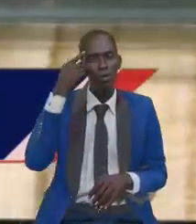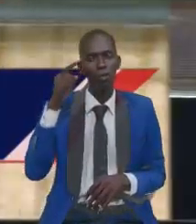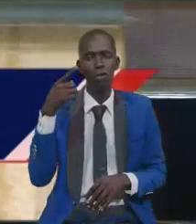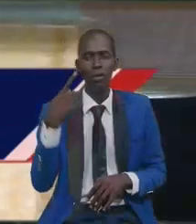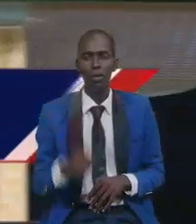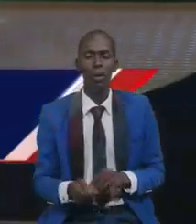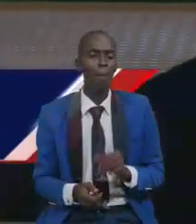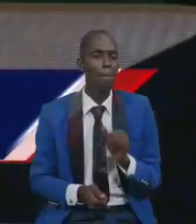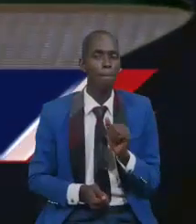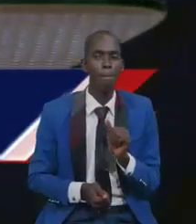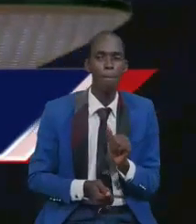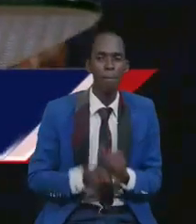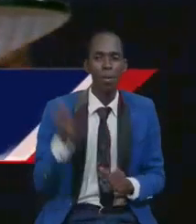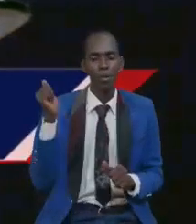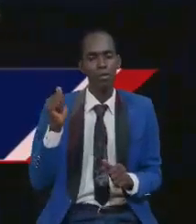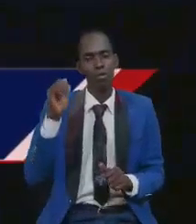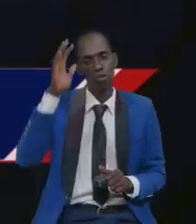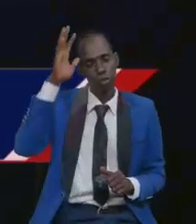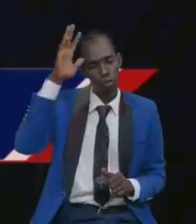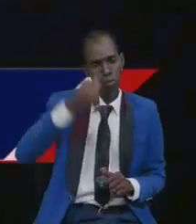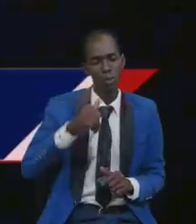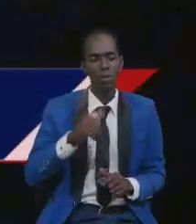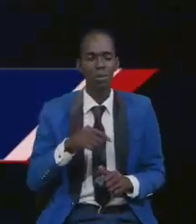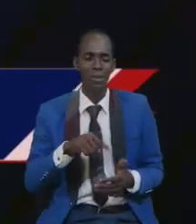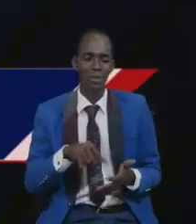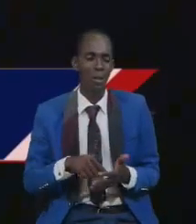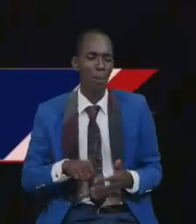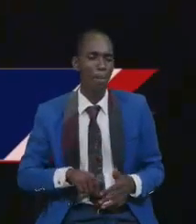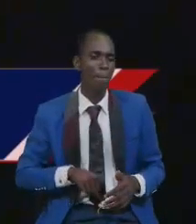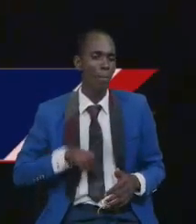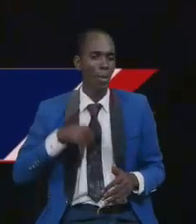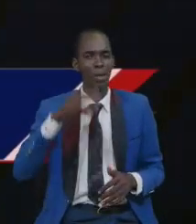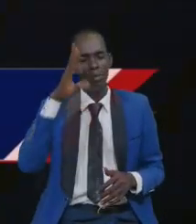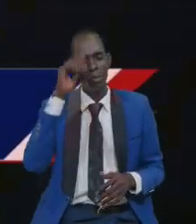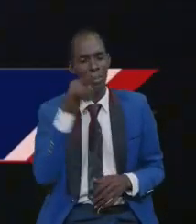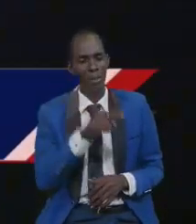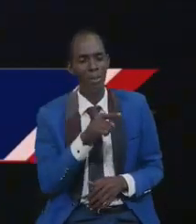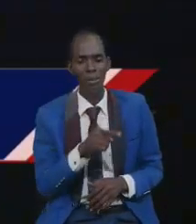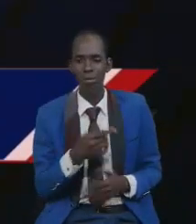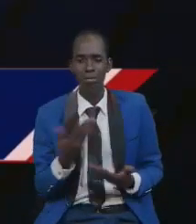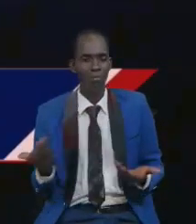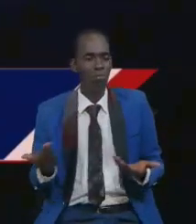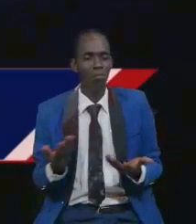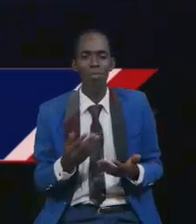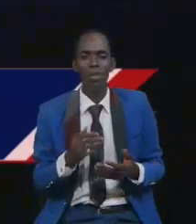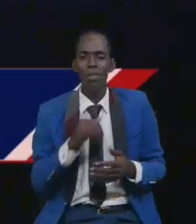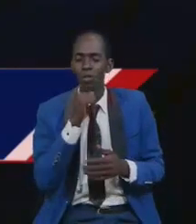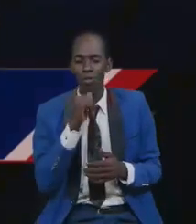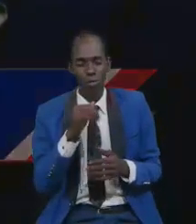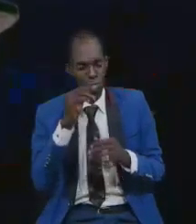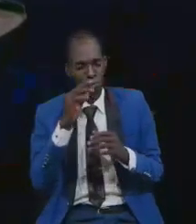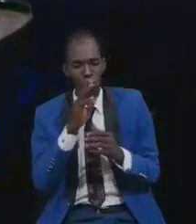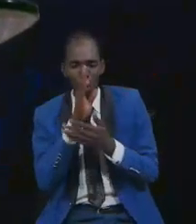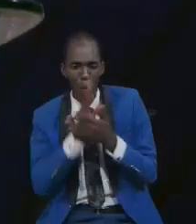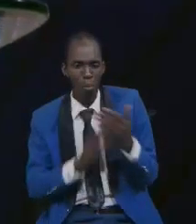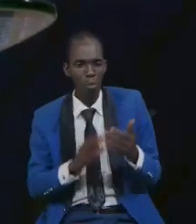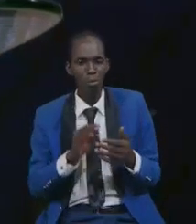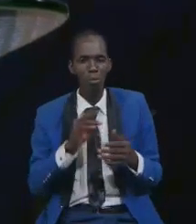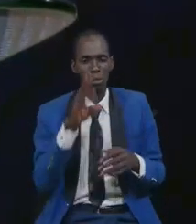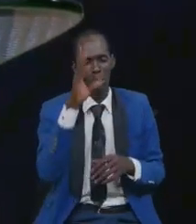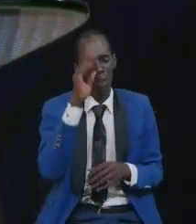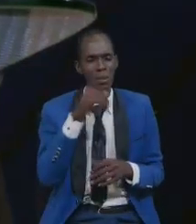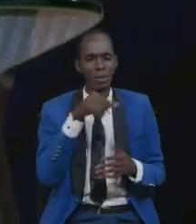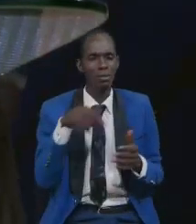most haughty. This proud man, this haughty man, this self-exalting man,